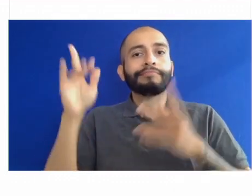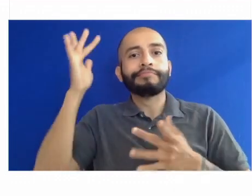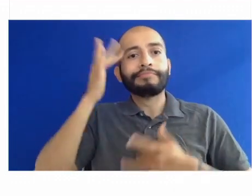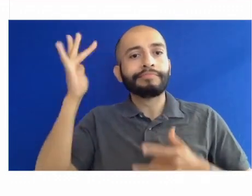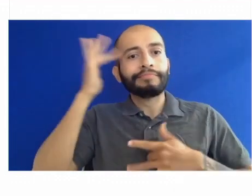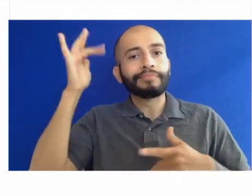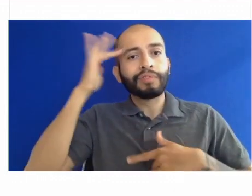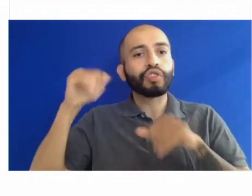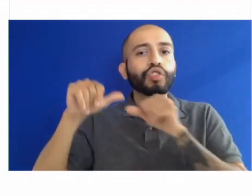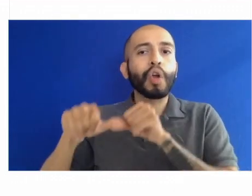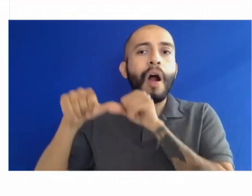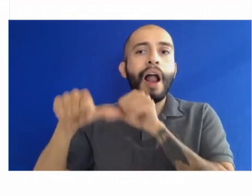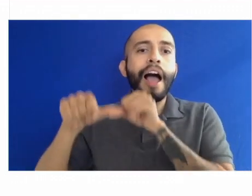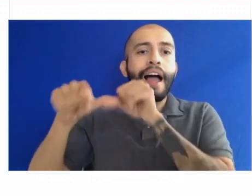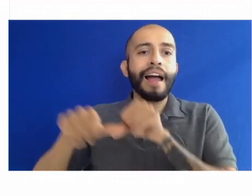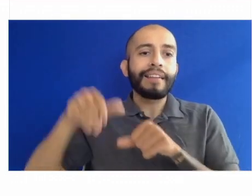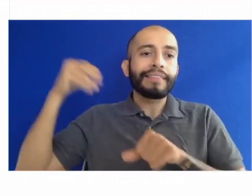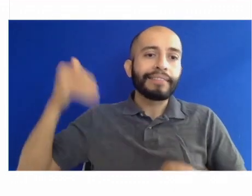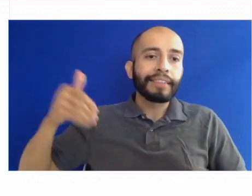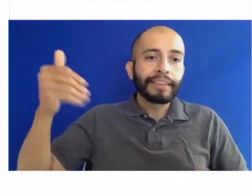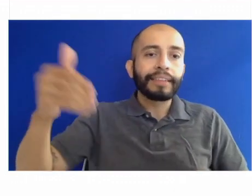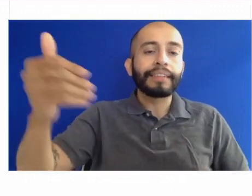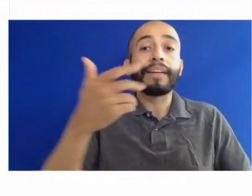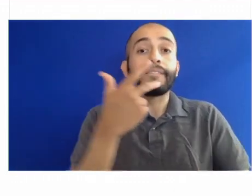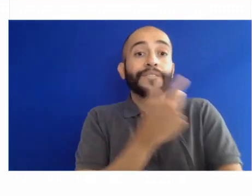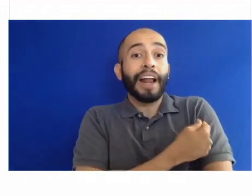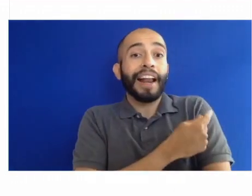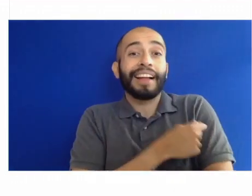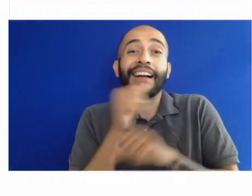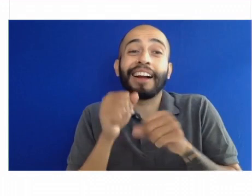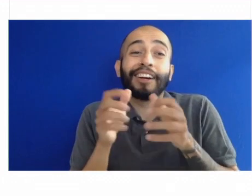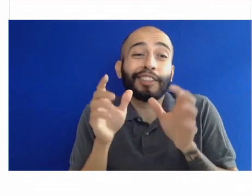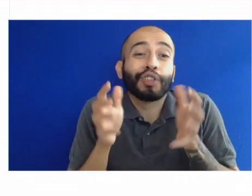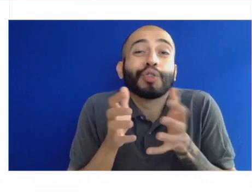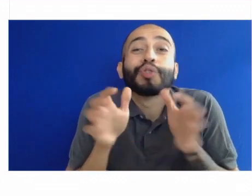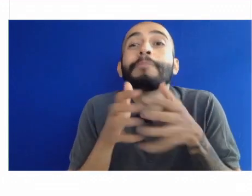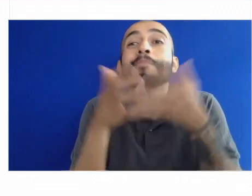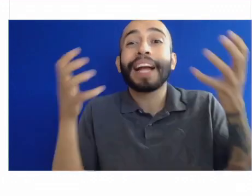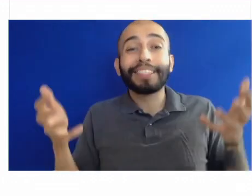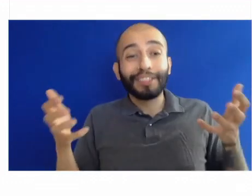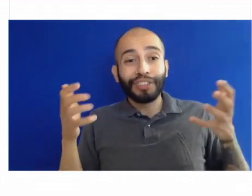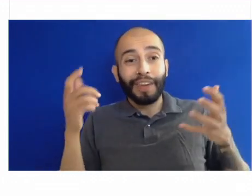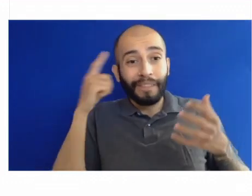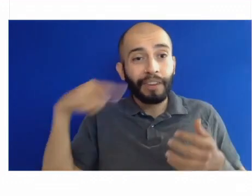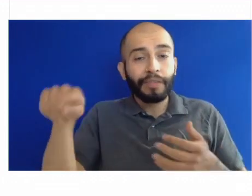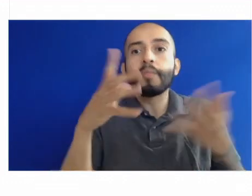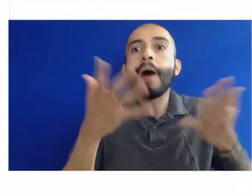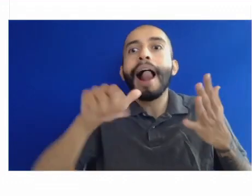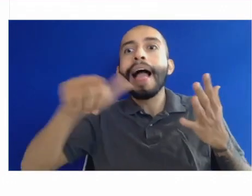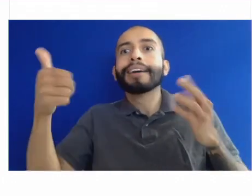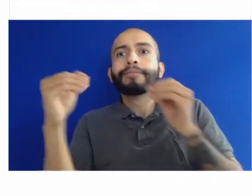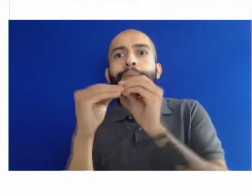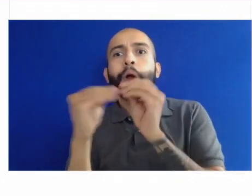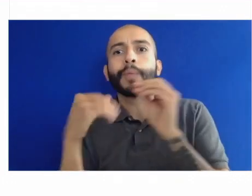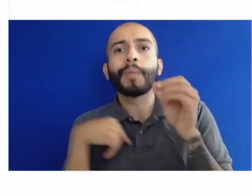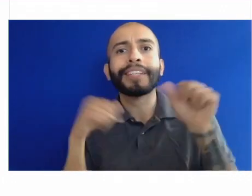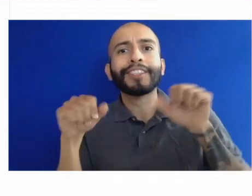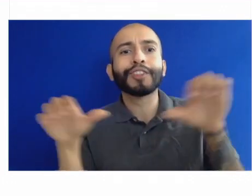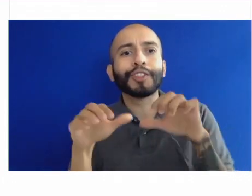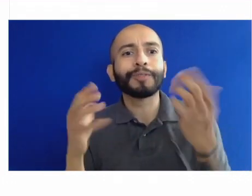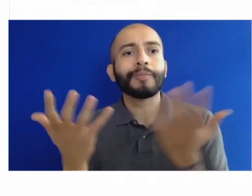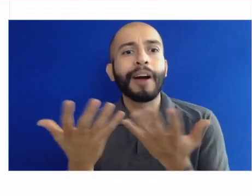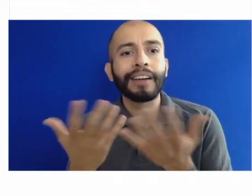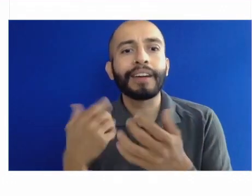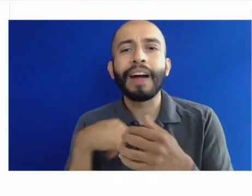for you. So what else can we do? And I think we have to start slicing and dicing these issues before we can really even understand what